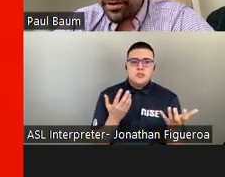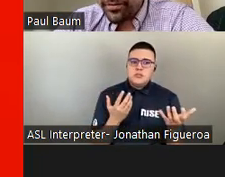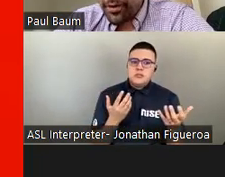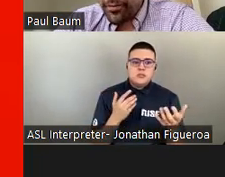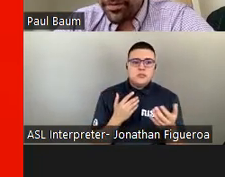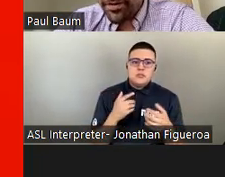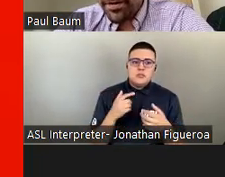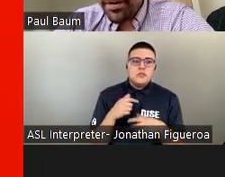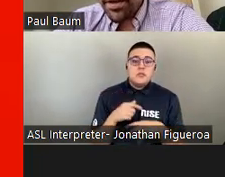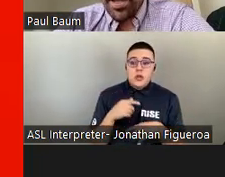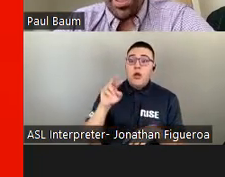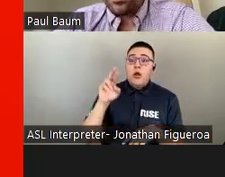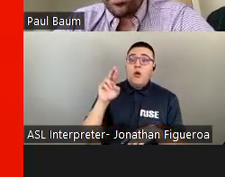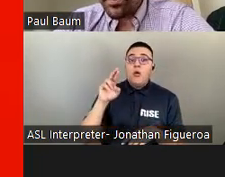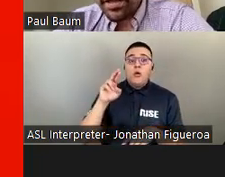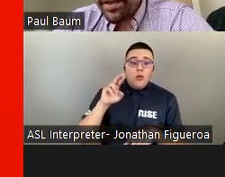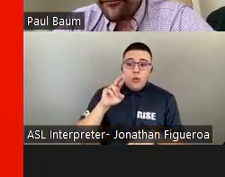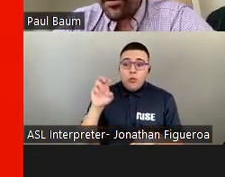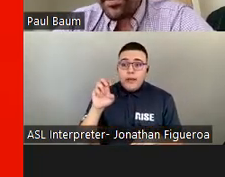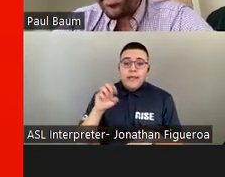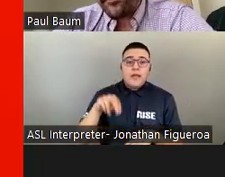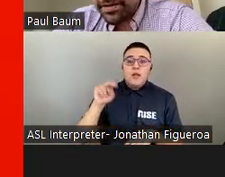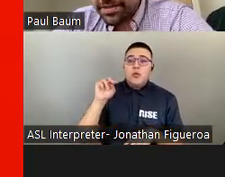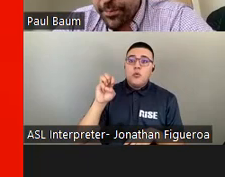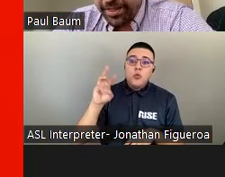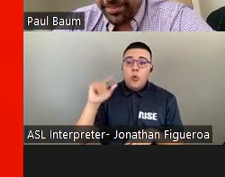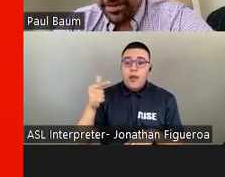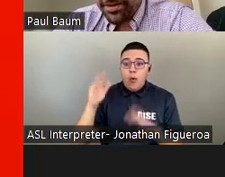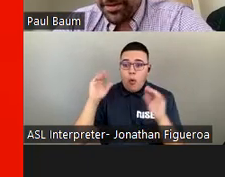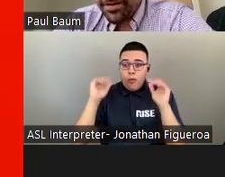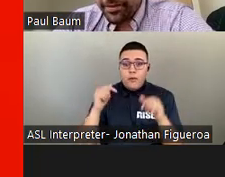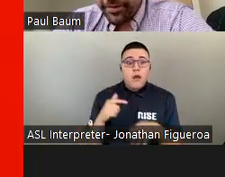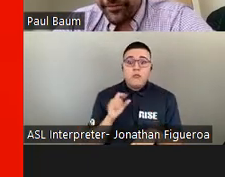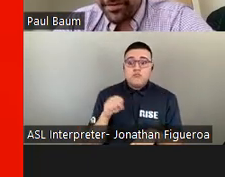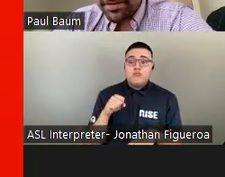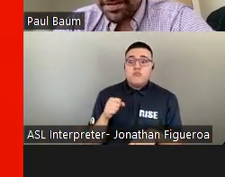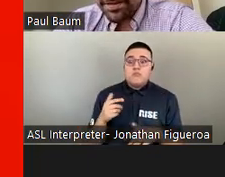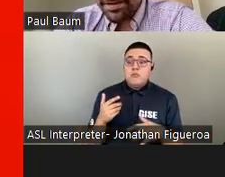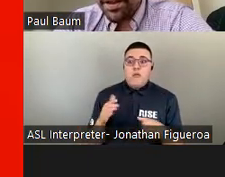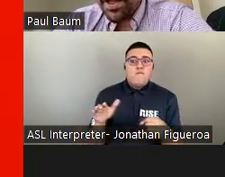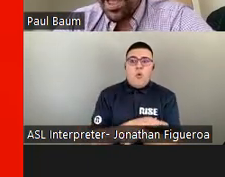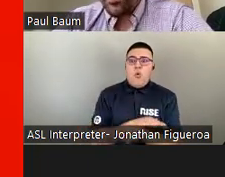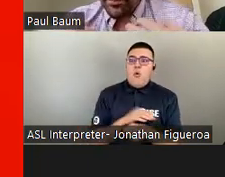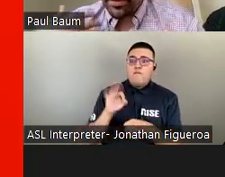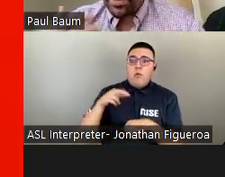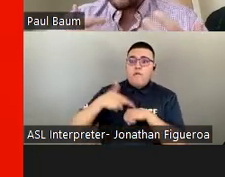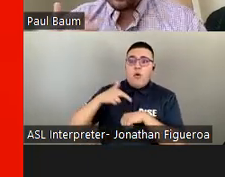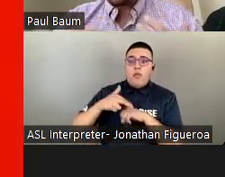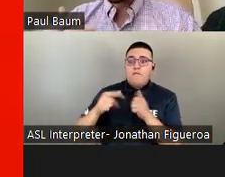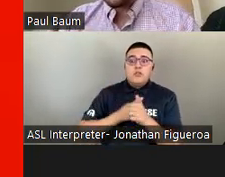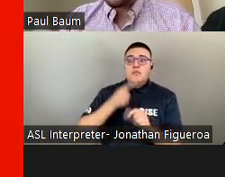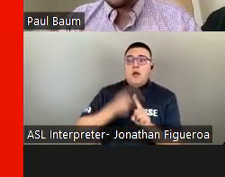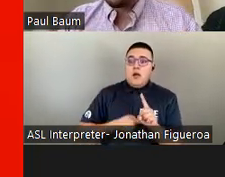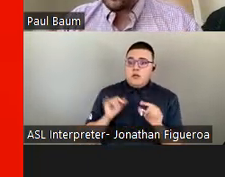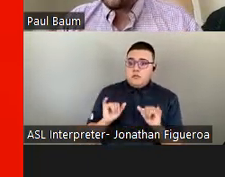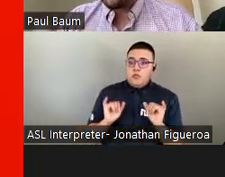at Renewing Hope, I was completely full within the first month with referrals, and people